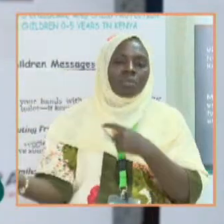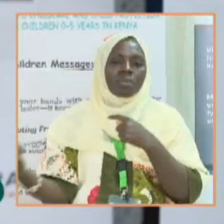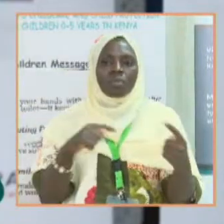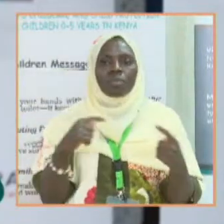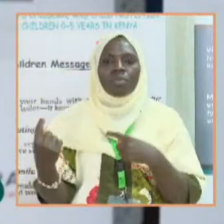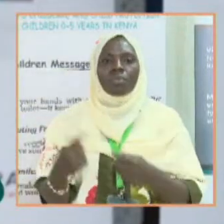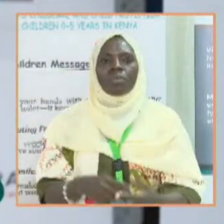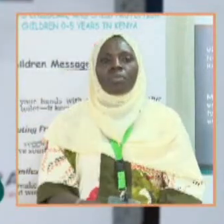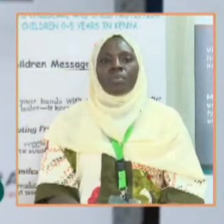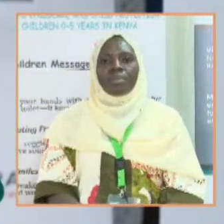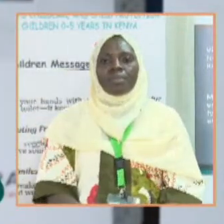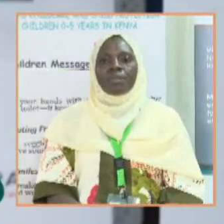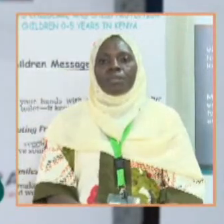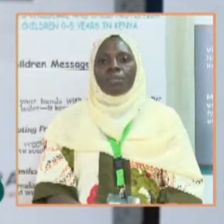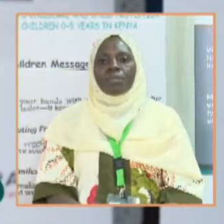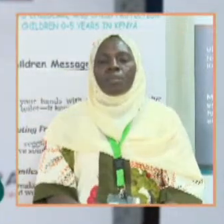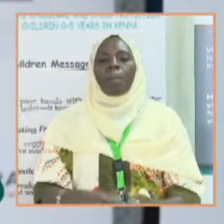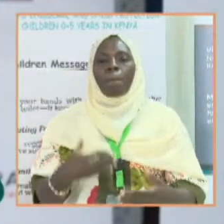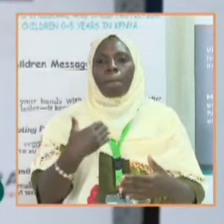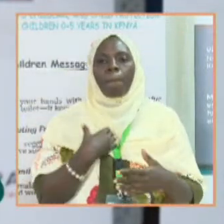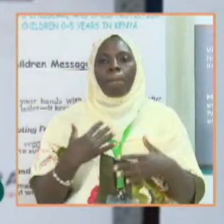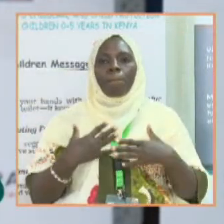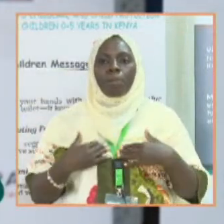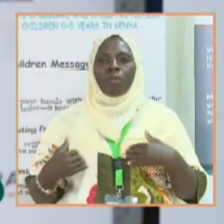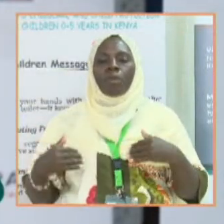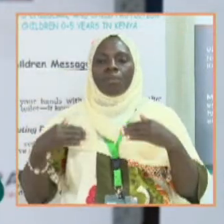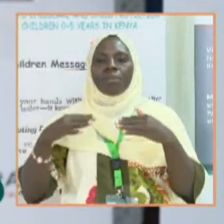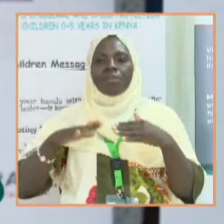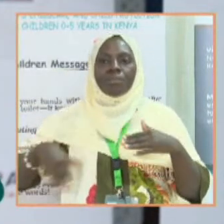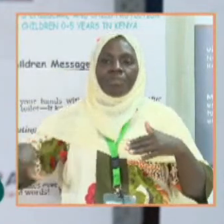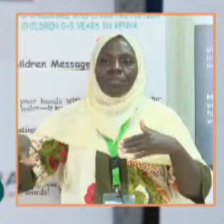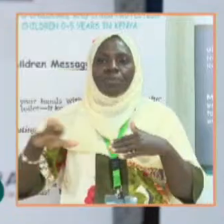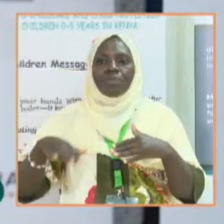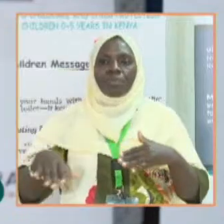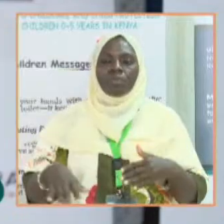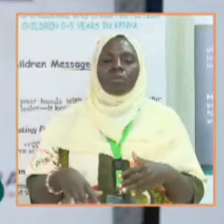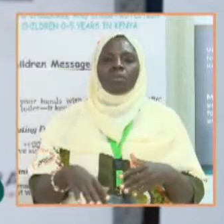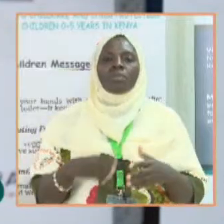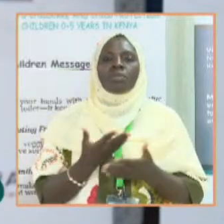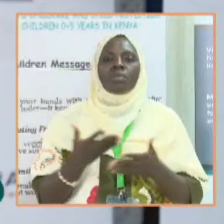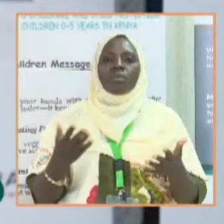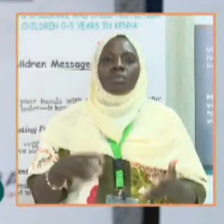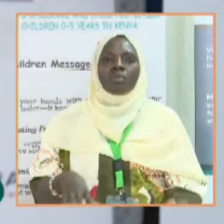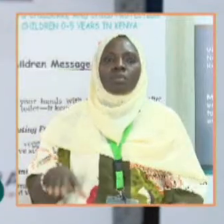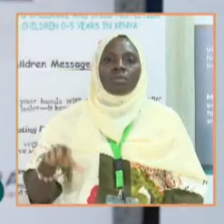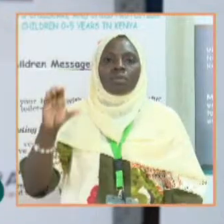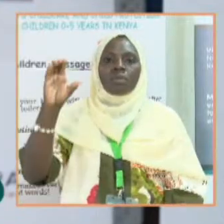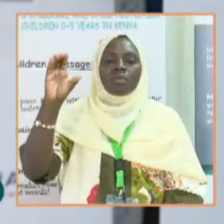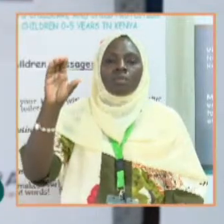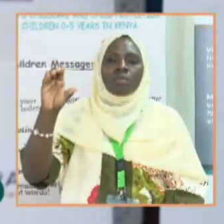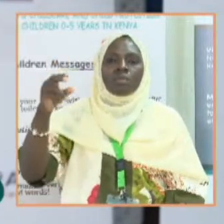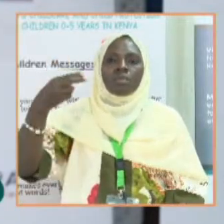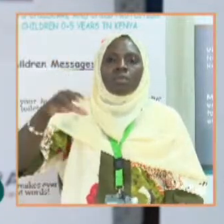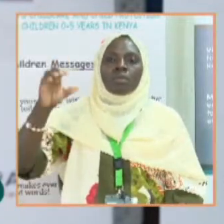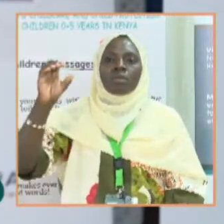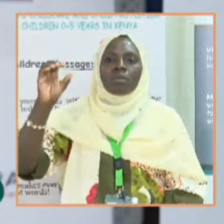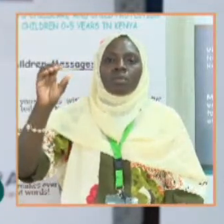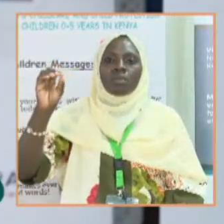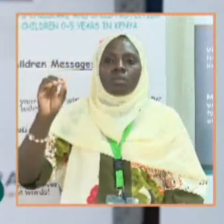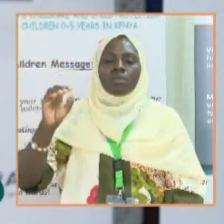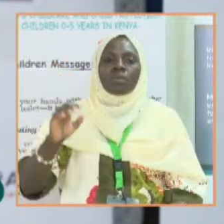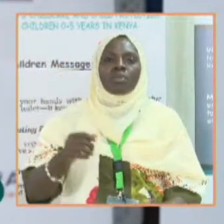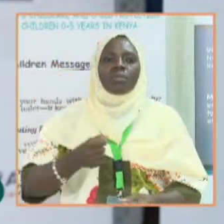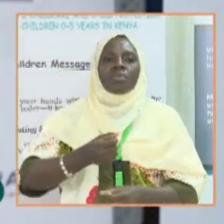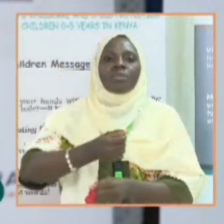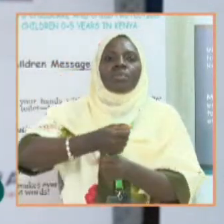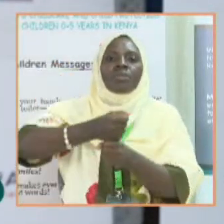also had at health level, what do they do? And now this CHS, that is the community health assistant, they bridge now between